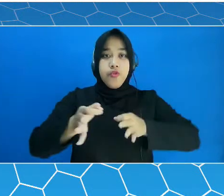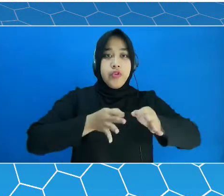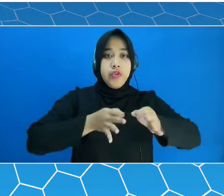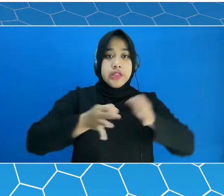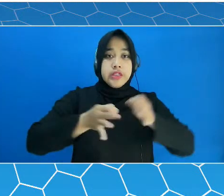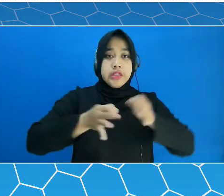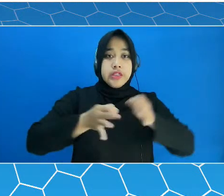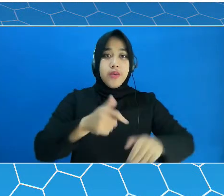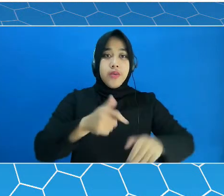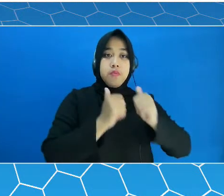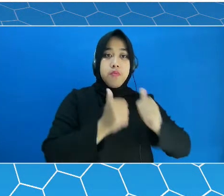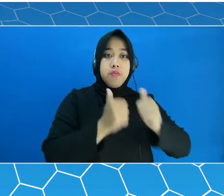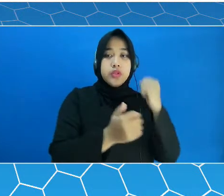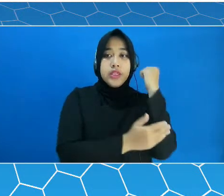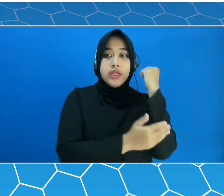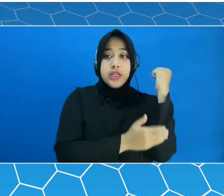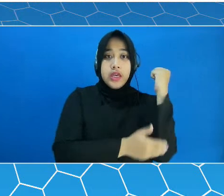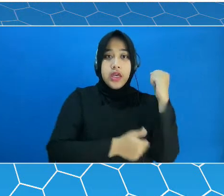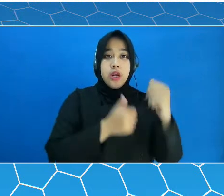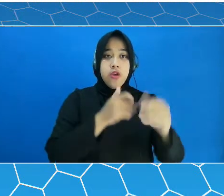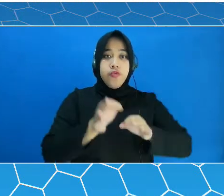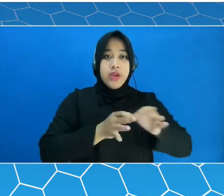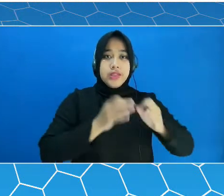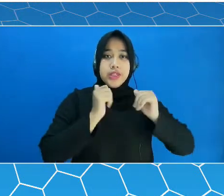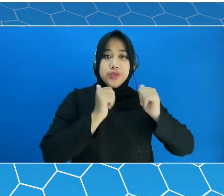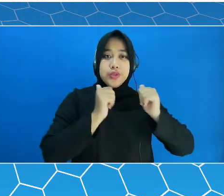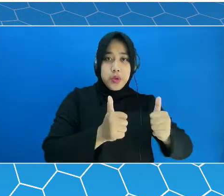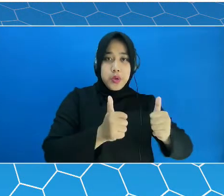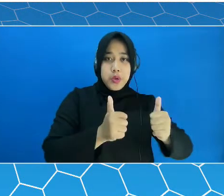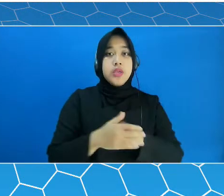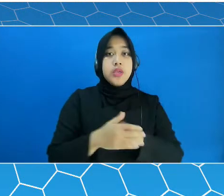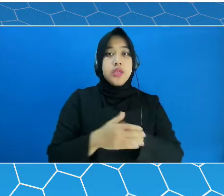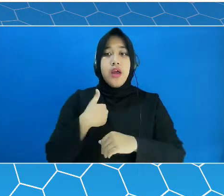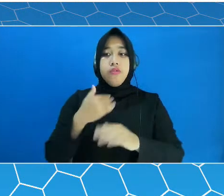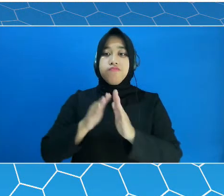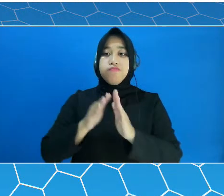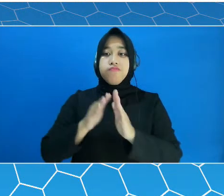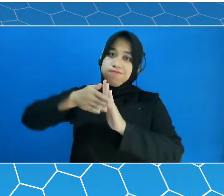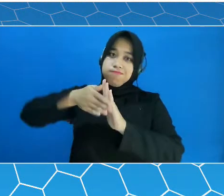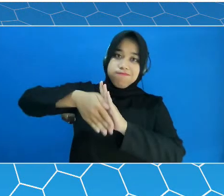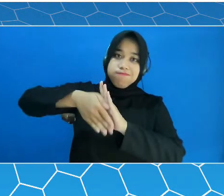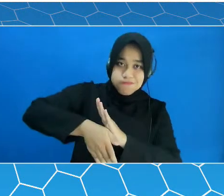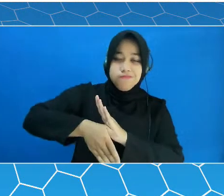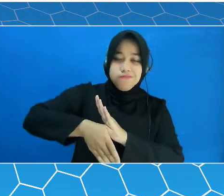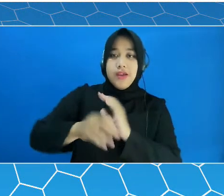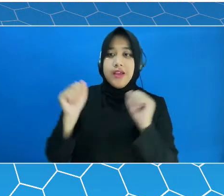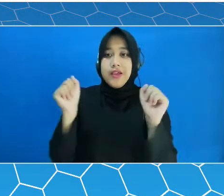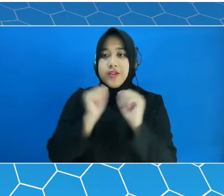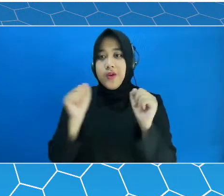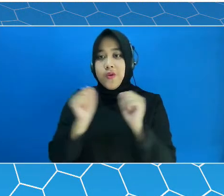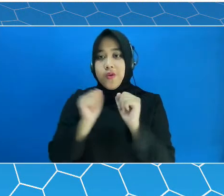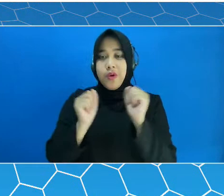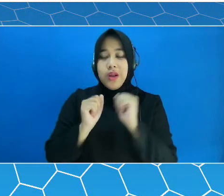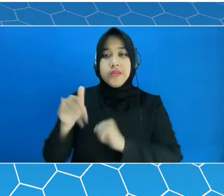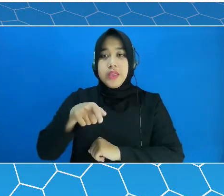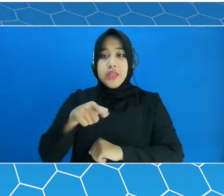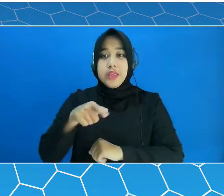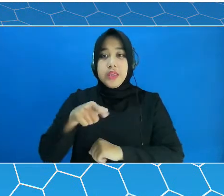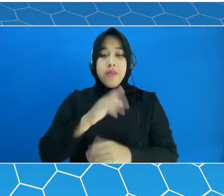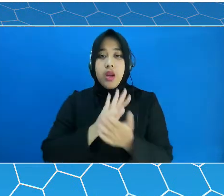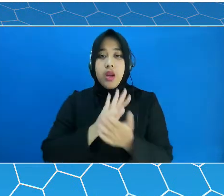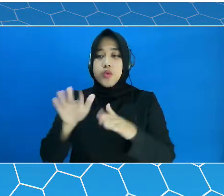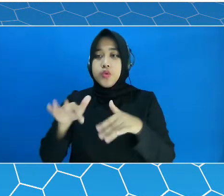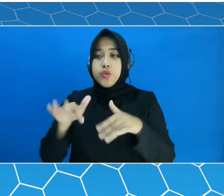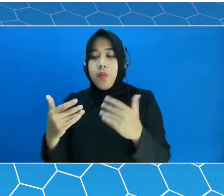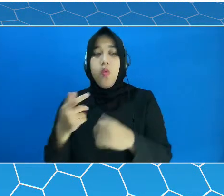our country, when we come a chaotic, I would say, emergency like this, suddenly we were caught. And then although